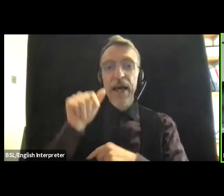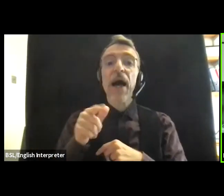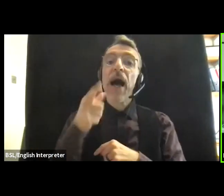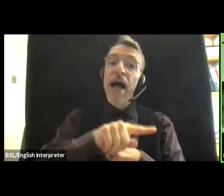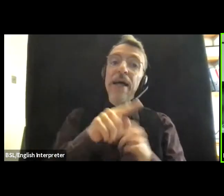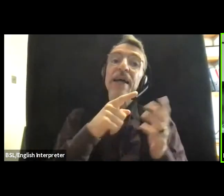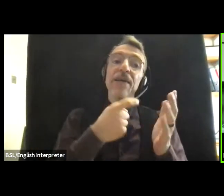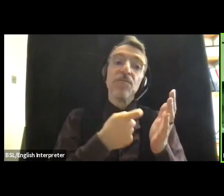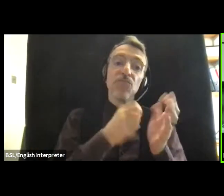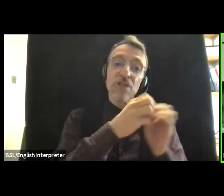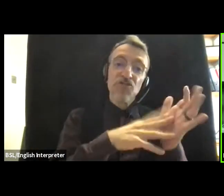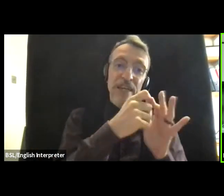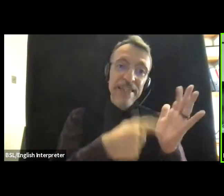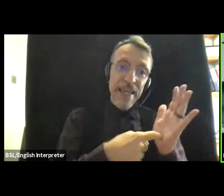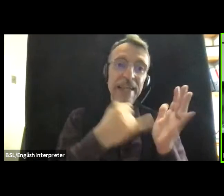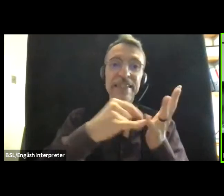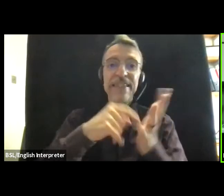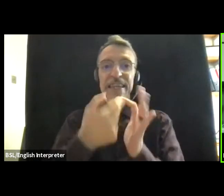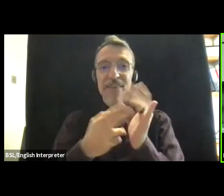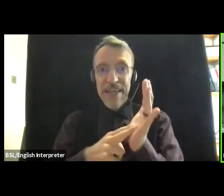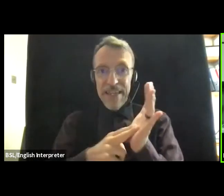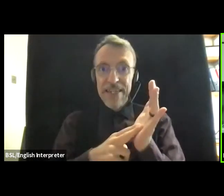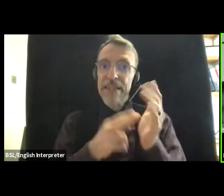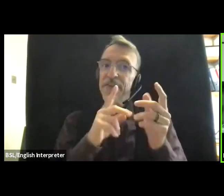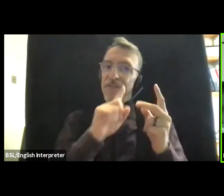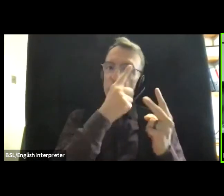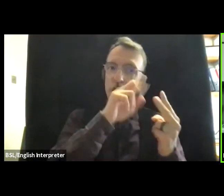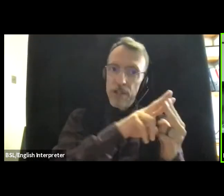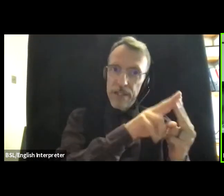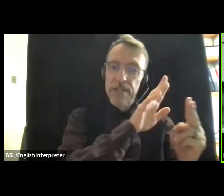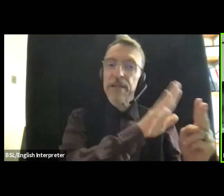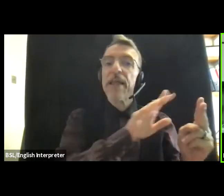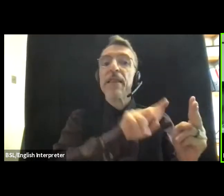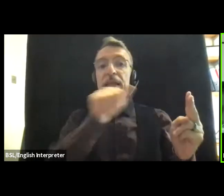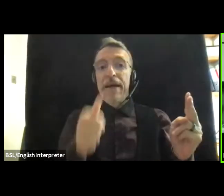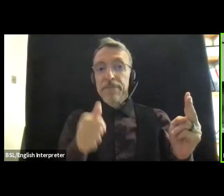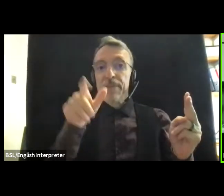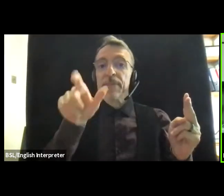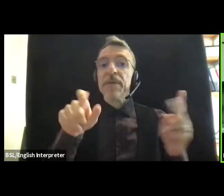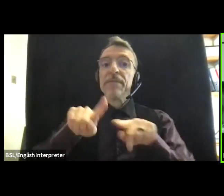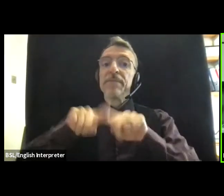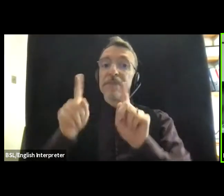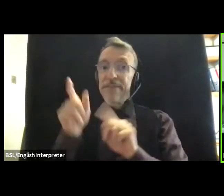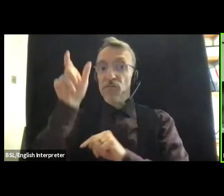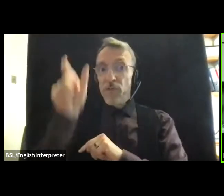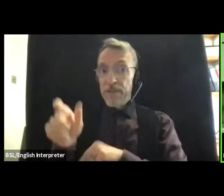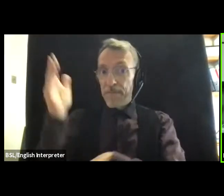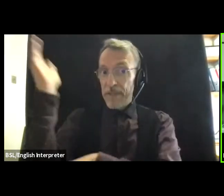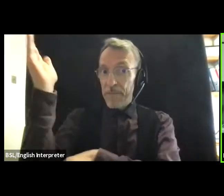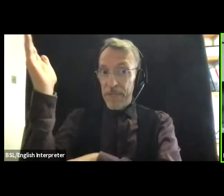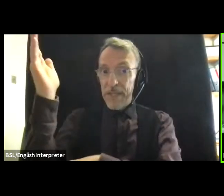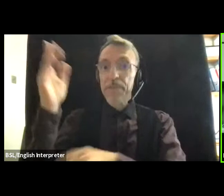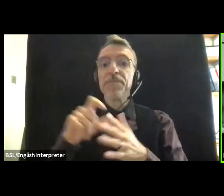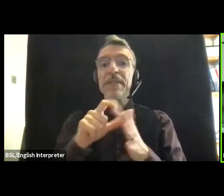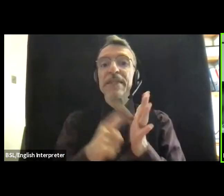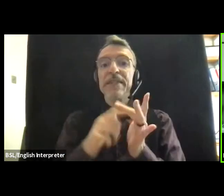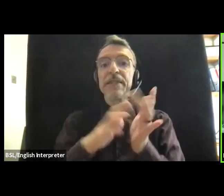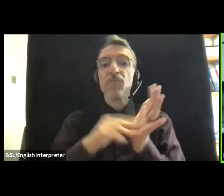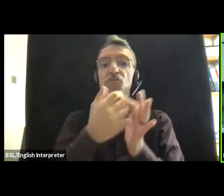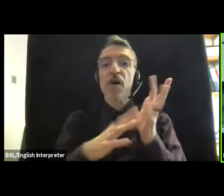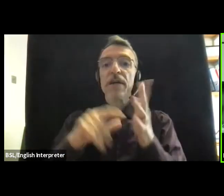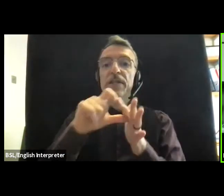Stephen firstly. This will be followed by another speaker who is Dilmurad